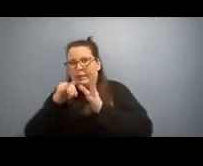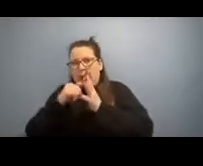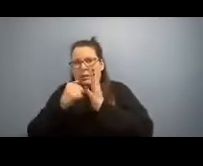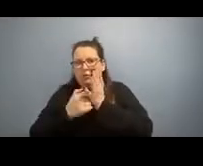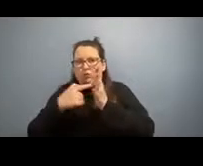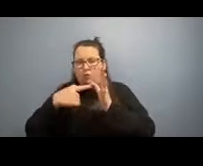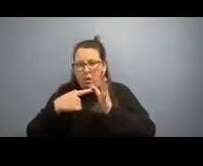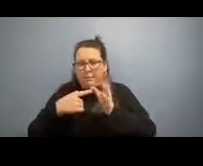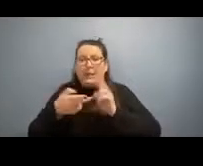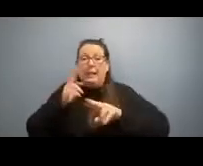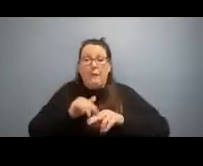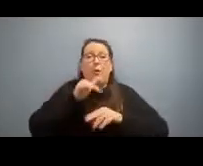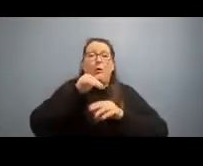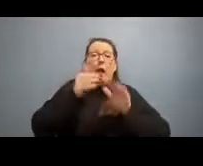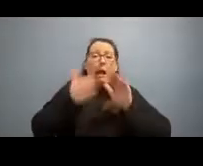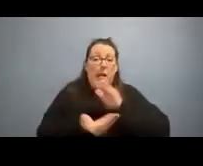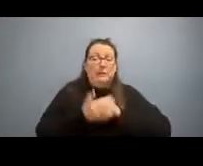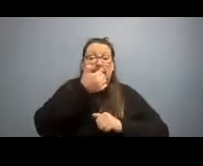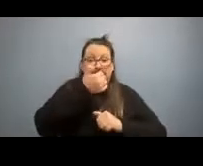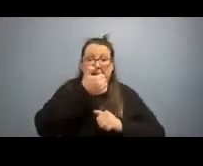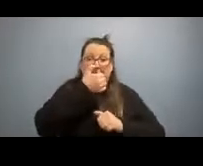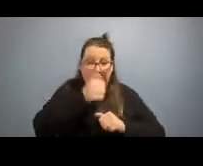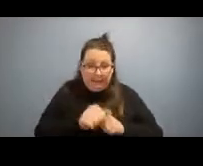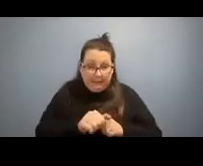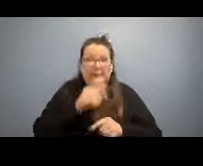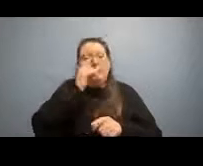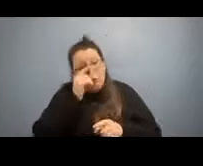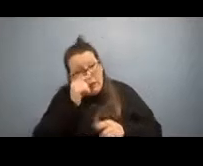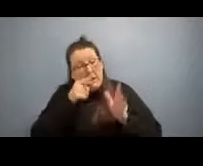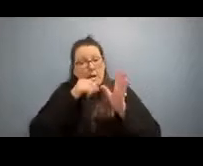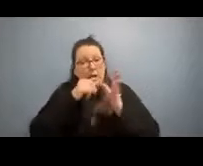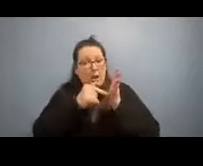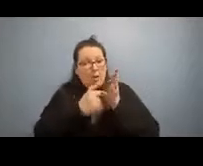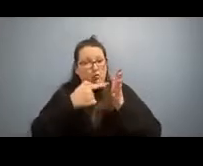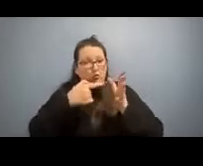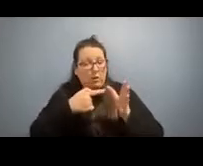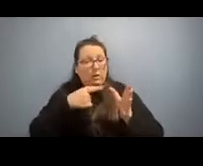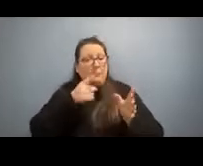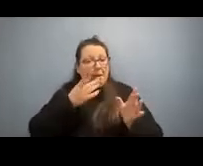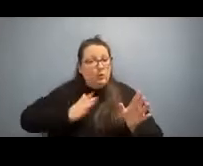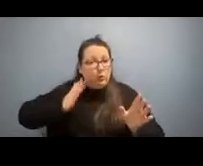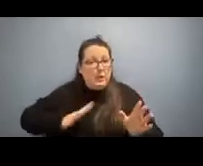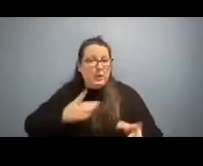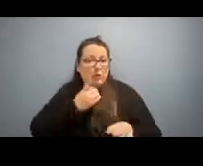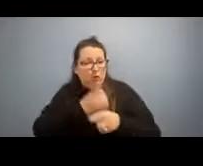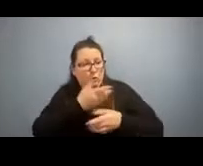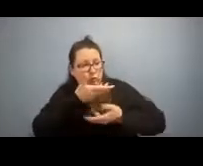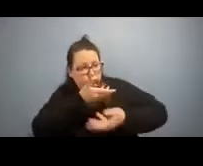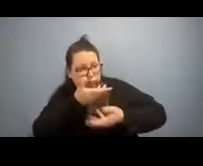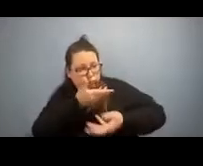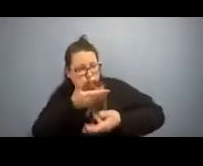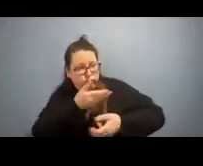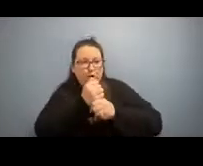AstraZeneca needs to consult their GPs and have a proper understanding and make an informed decision on that.